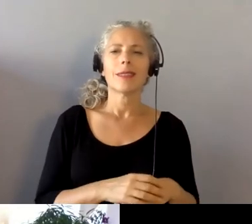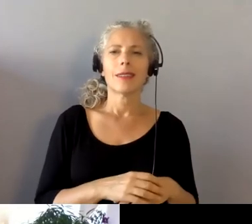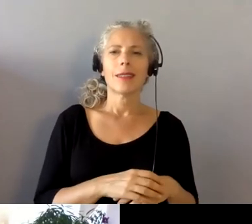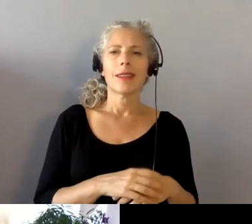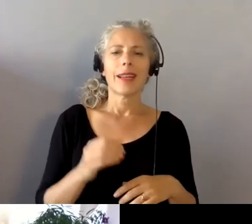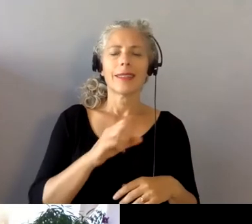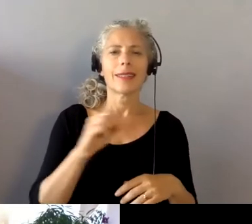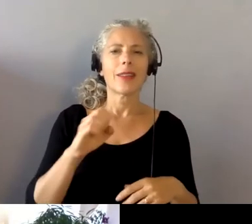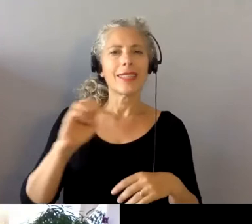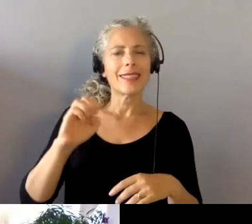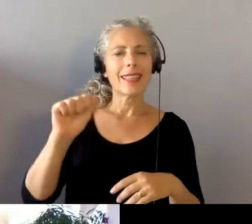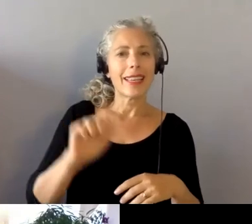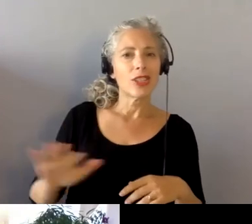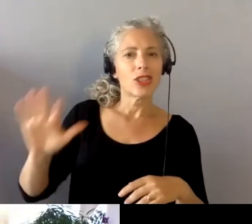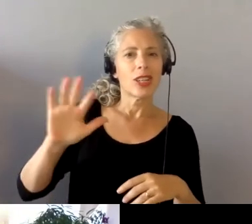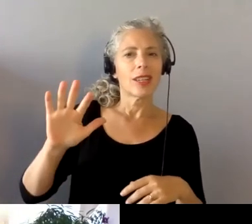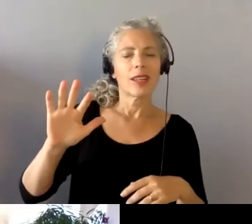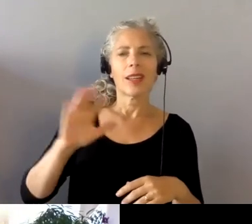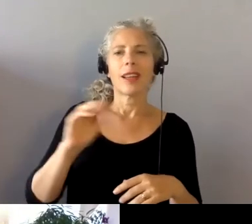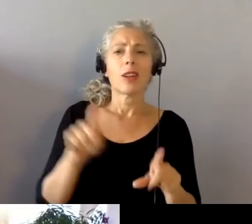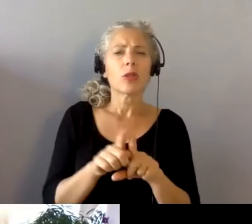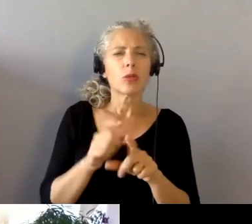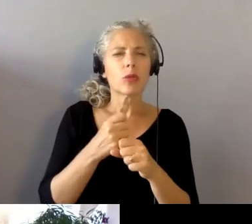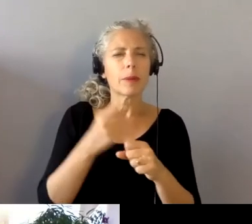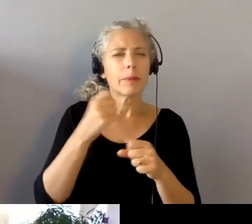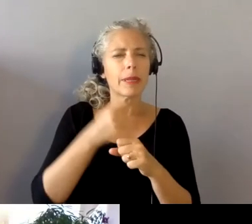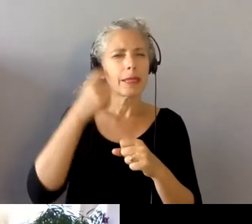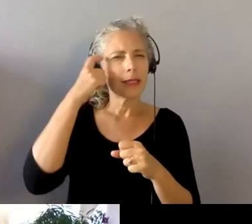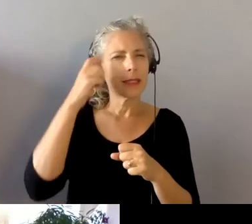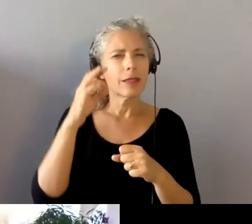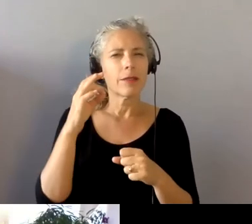and Southeast Asia, all the way through to making sense of like